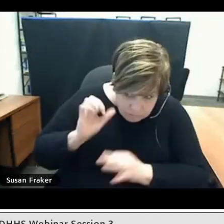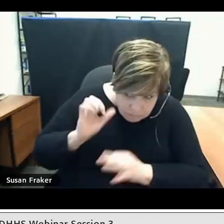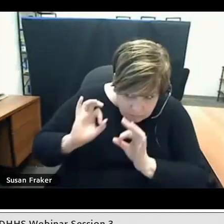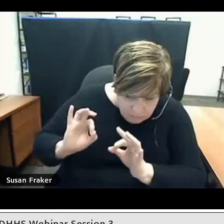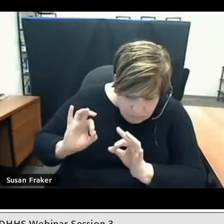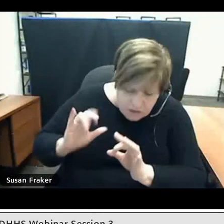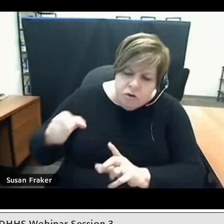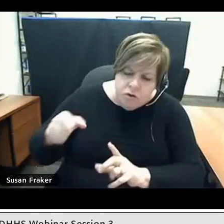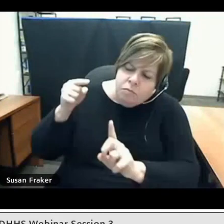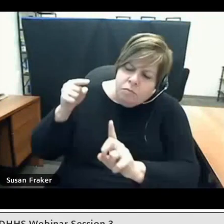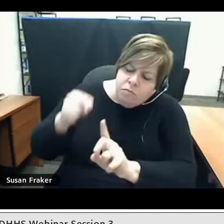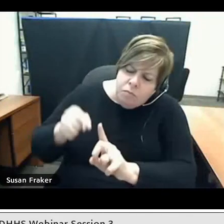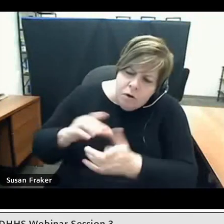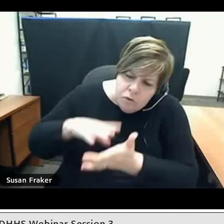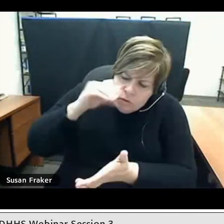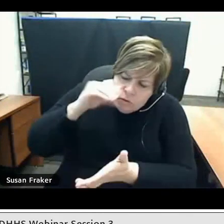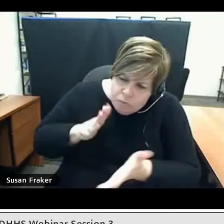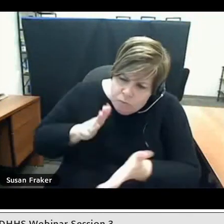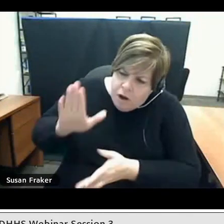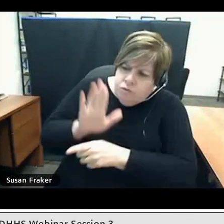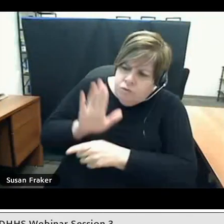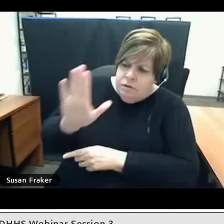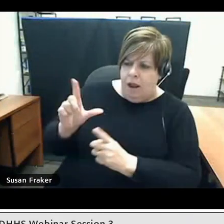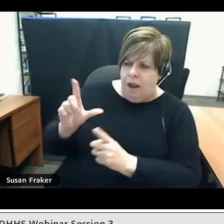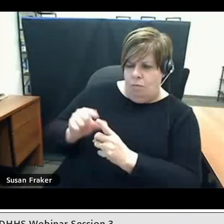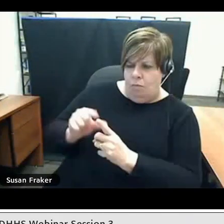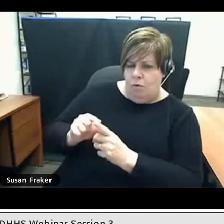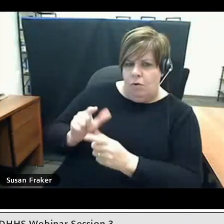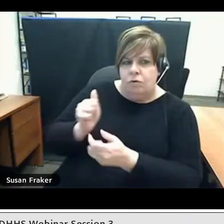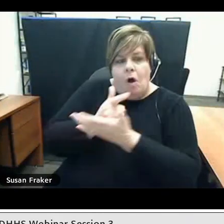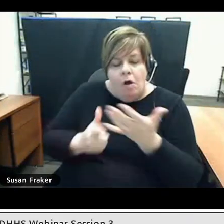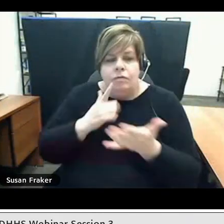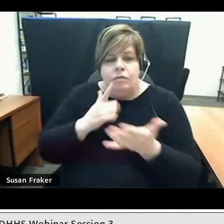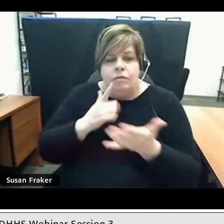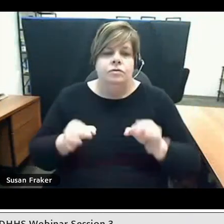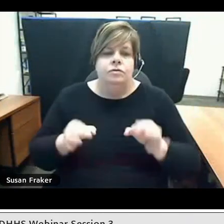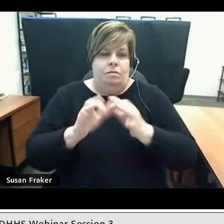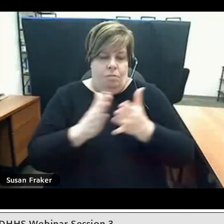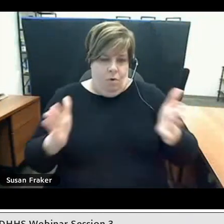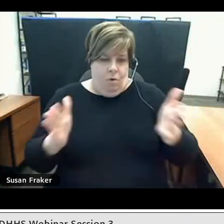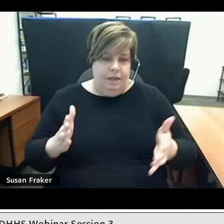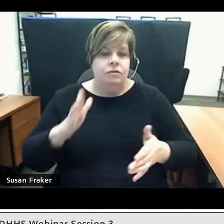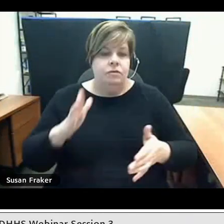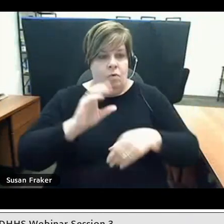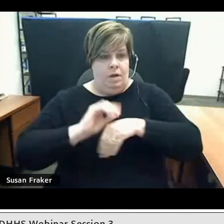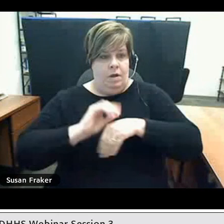summarize it in their own words. Those are all really important things to do.